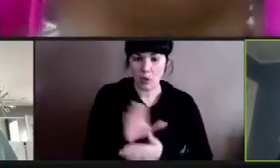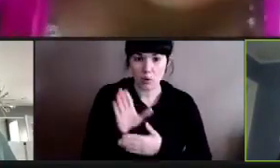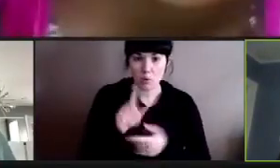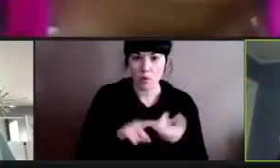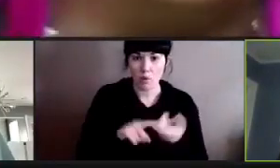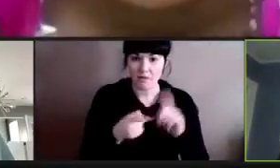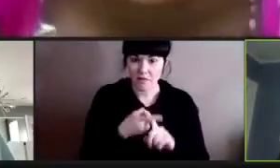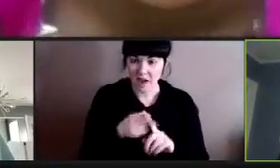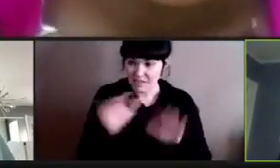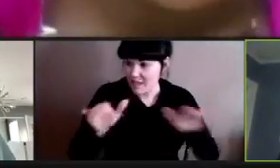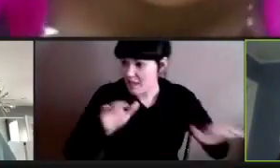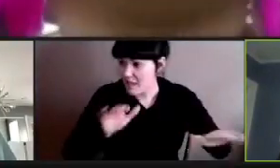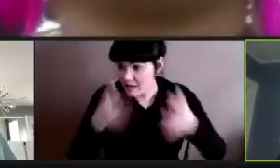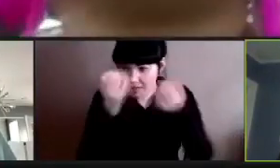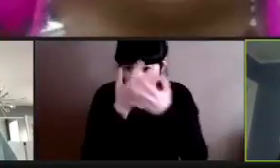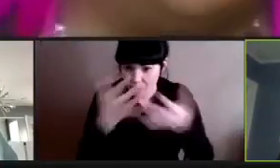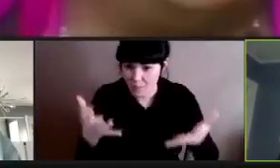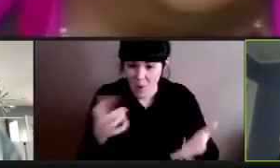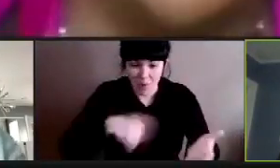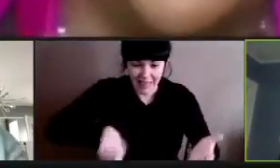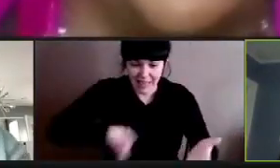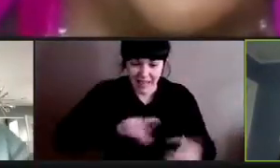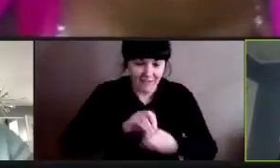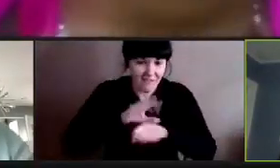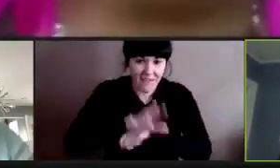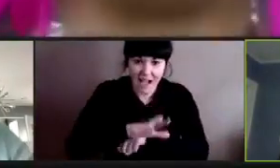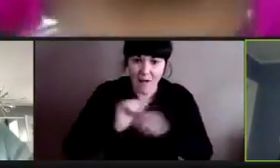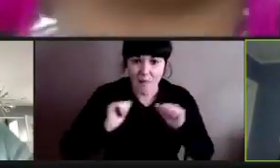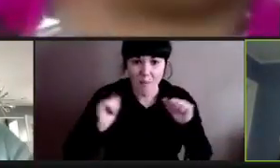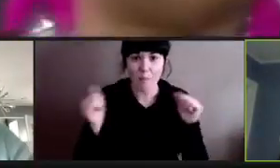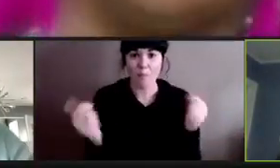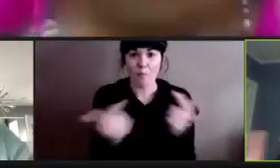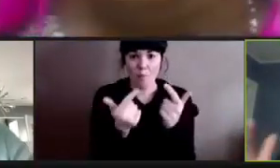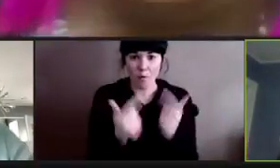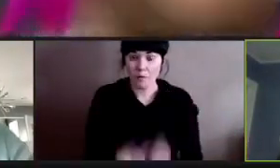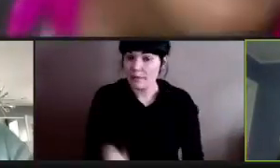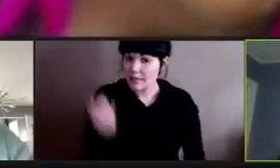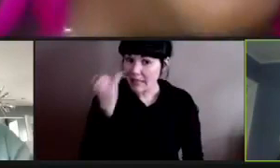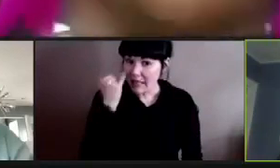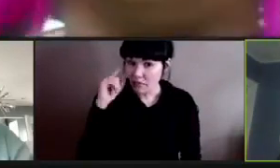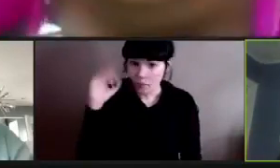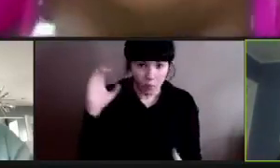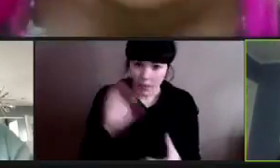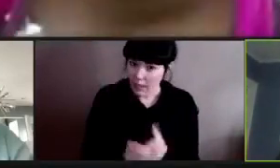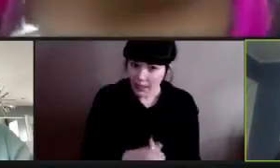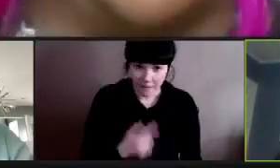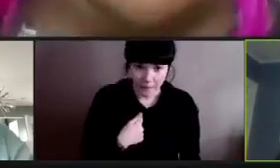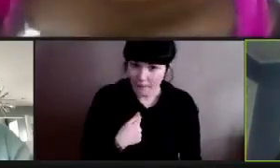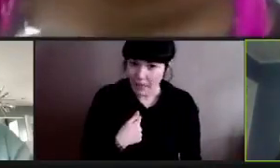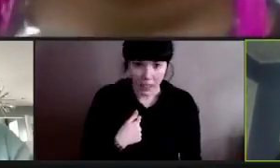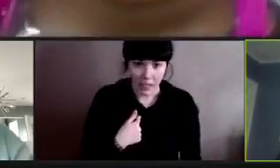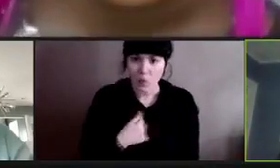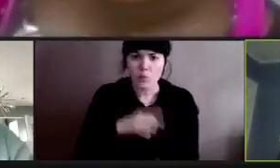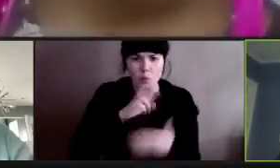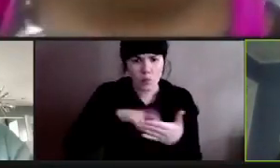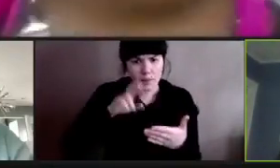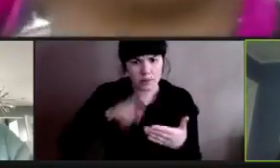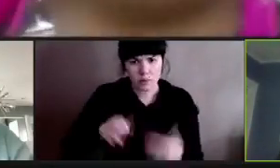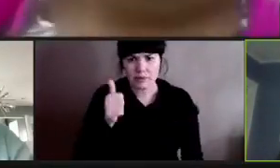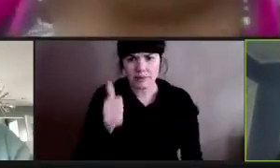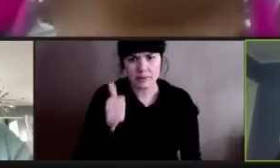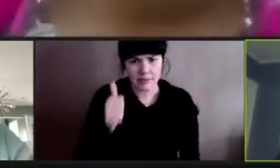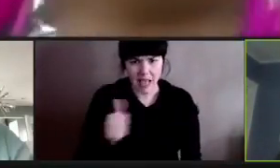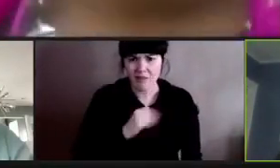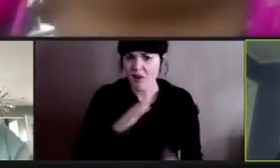believe me, research the issues. Just go and look at it and you'll see all of this going back and forth is just absolutely ridiculous. But